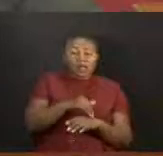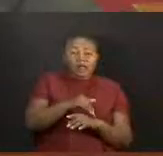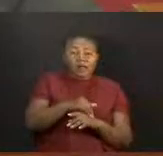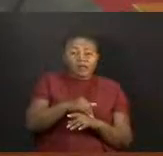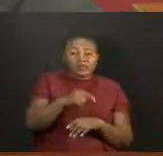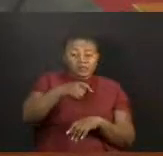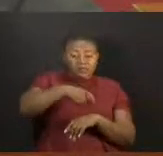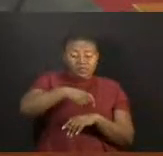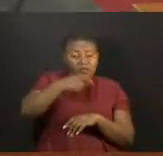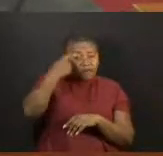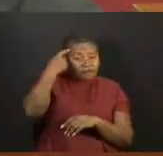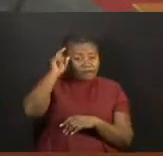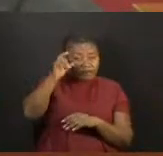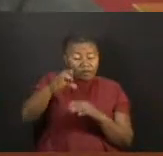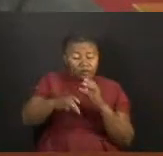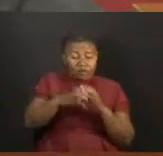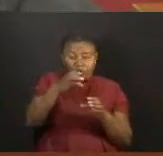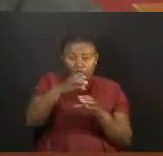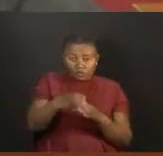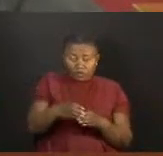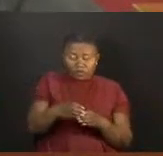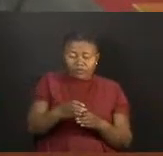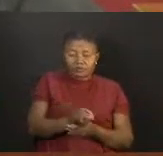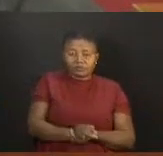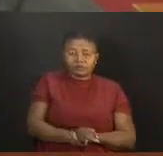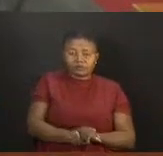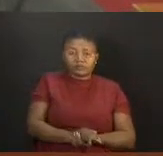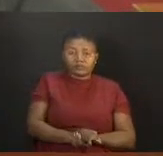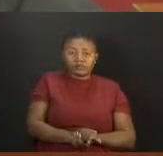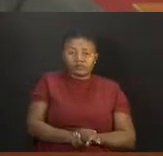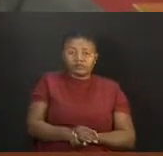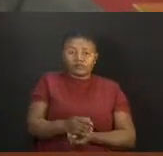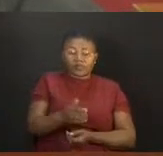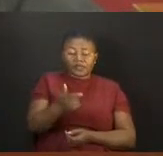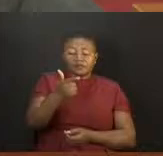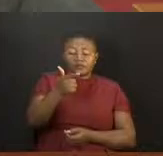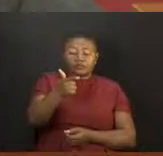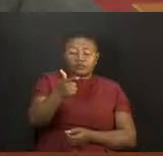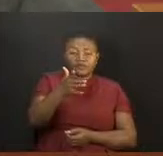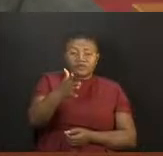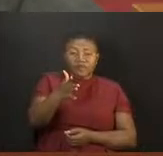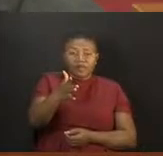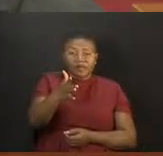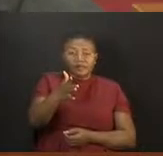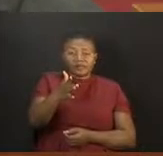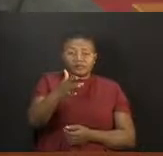contract. Also, the original plan was supposed to be 25 floors.